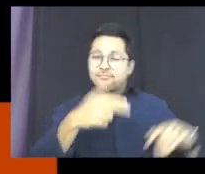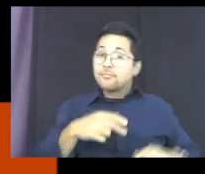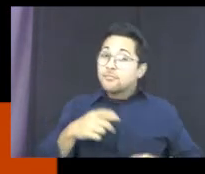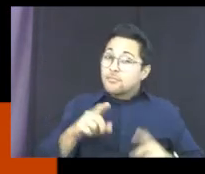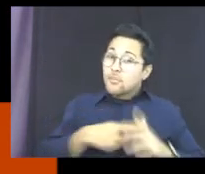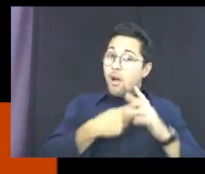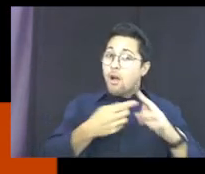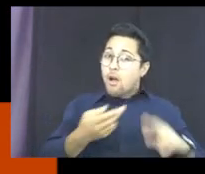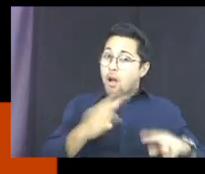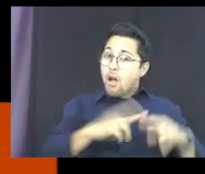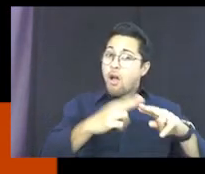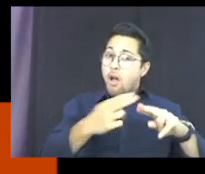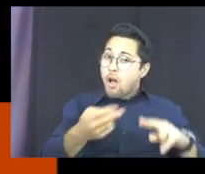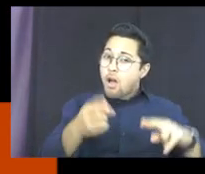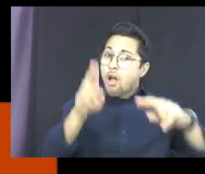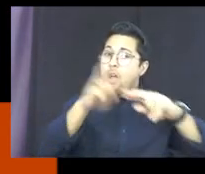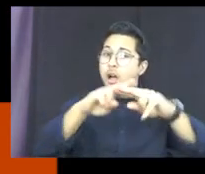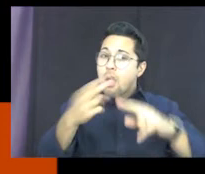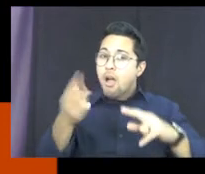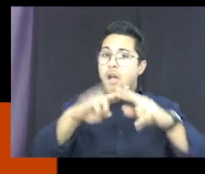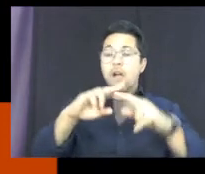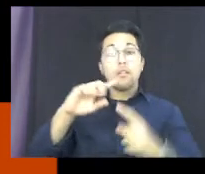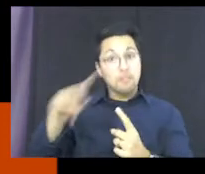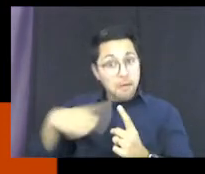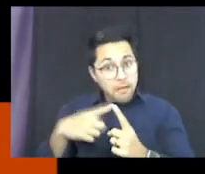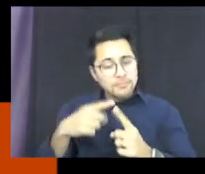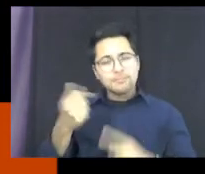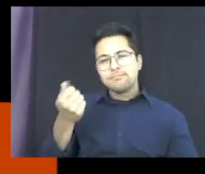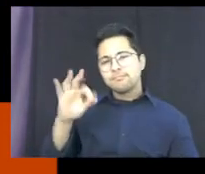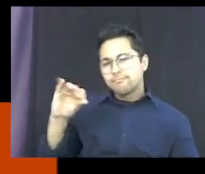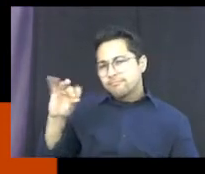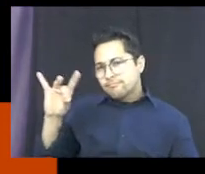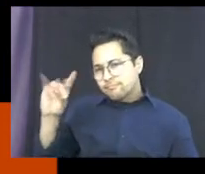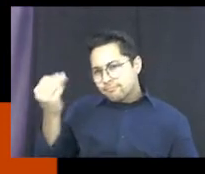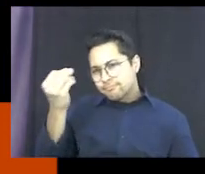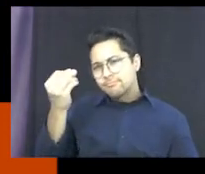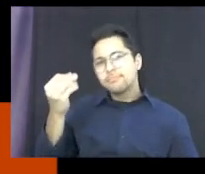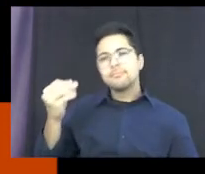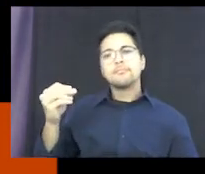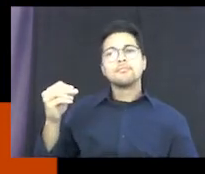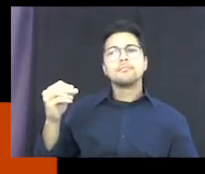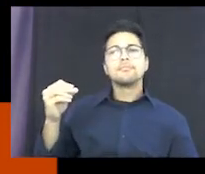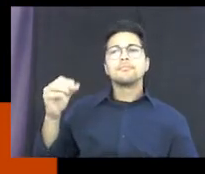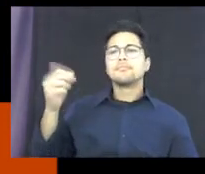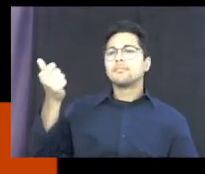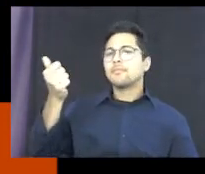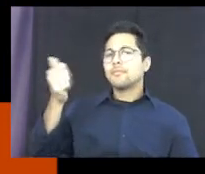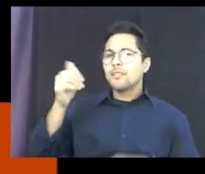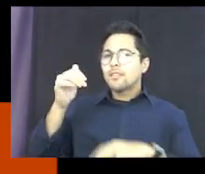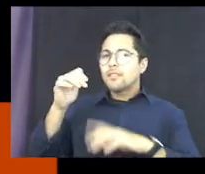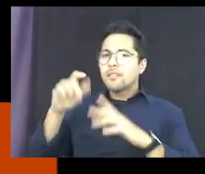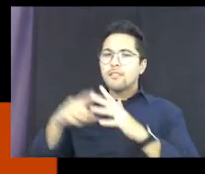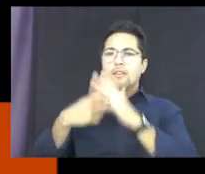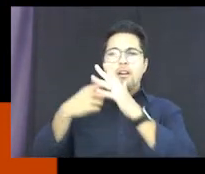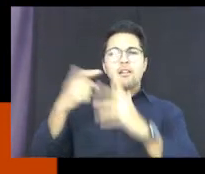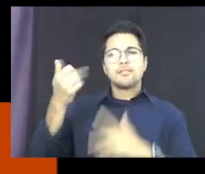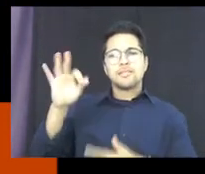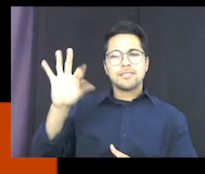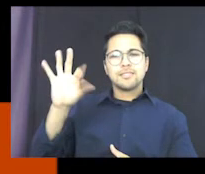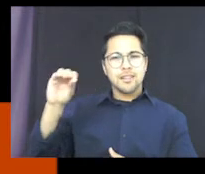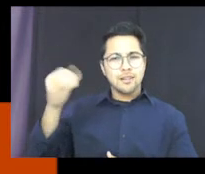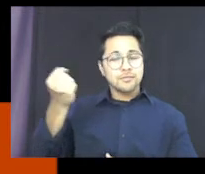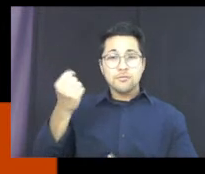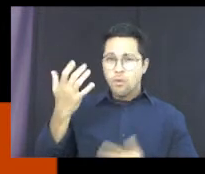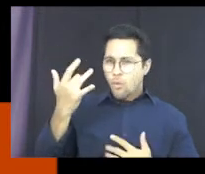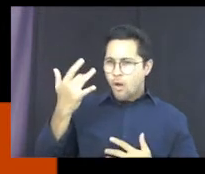increase dramatically in the late 1980s and early 1990s. Why this increase